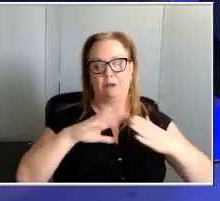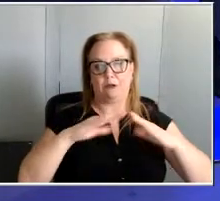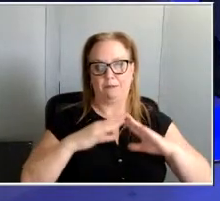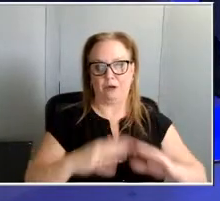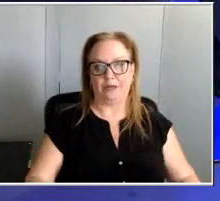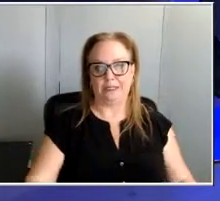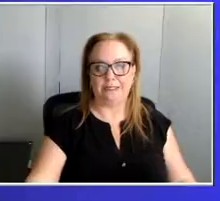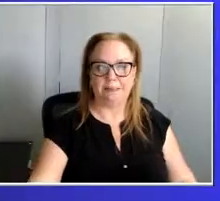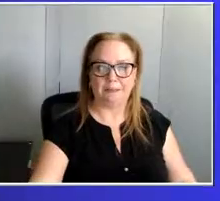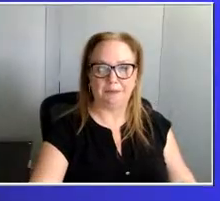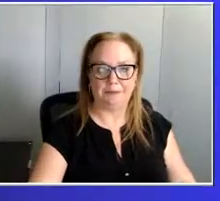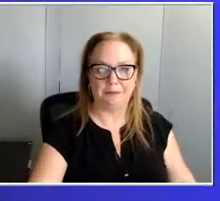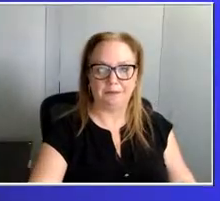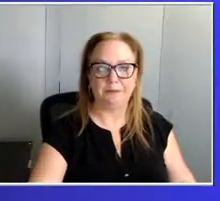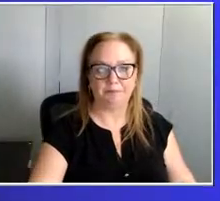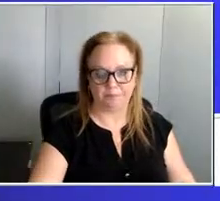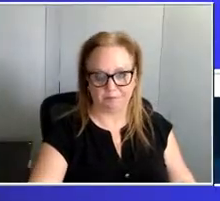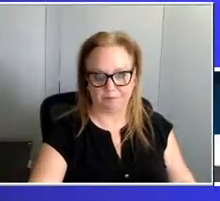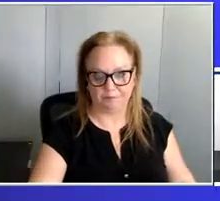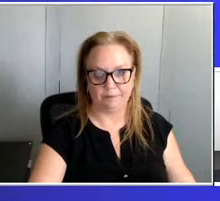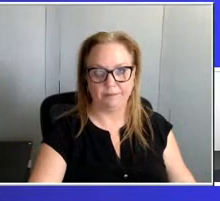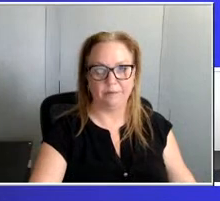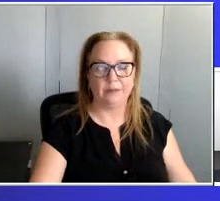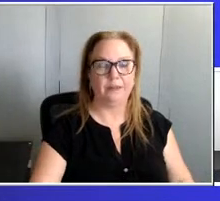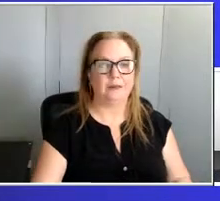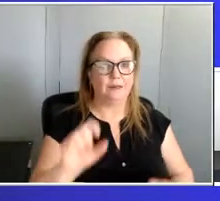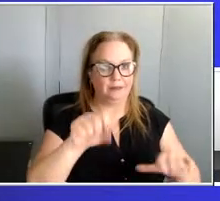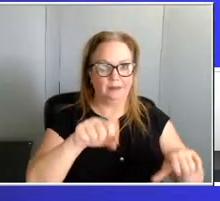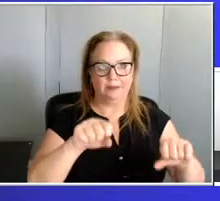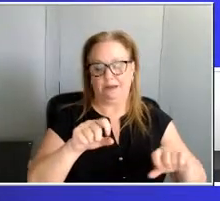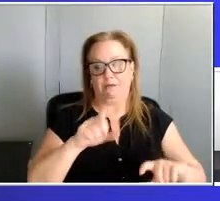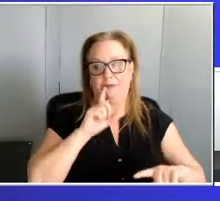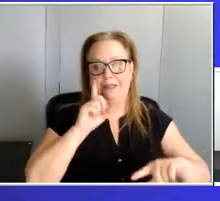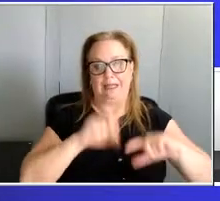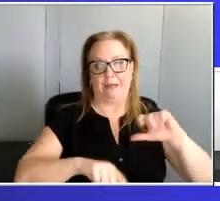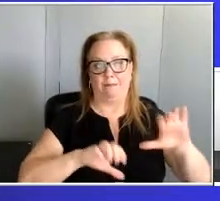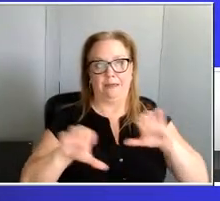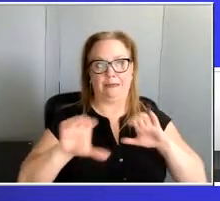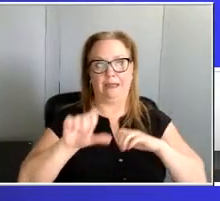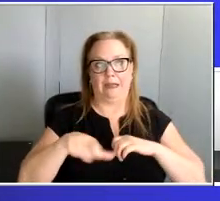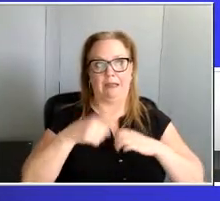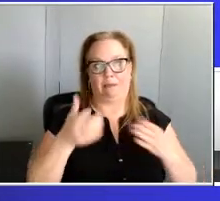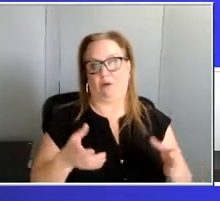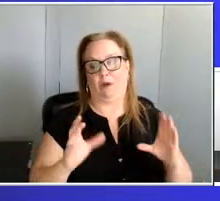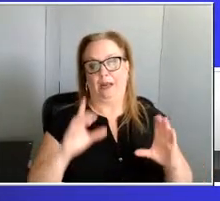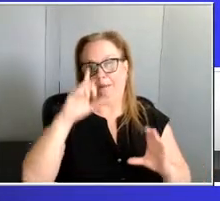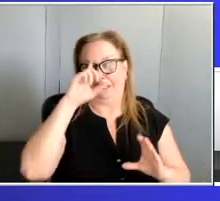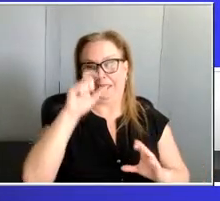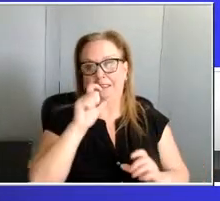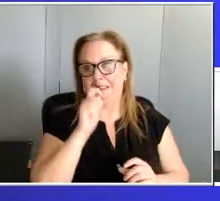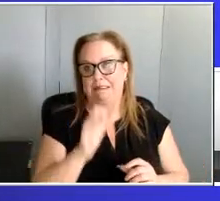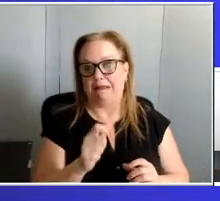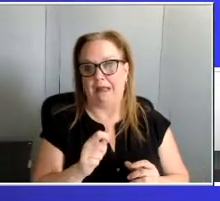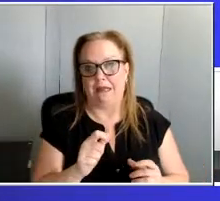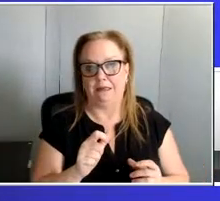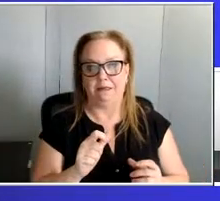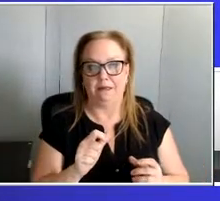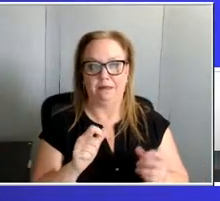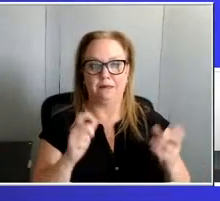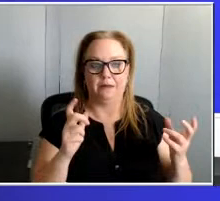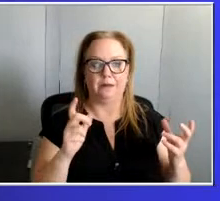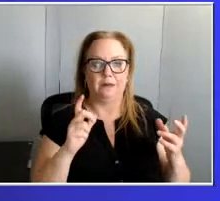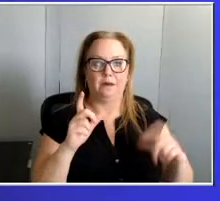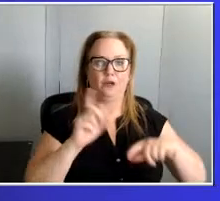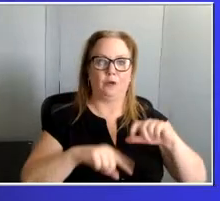It is. It can't be done any other way, really. I mean, because it's just not, you're not able to sustain